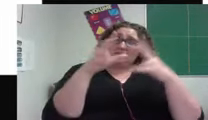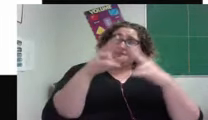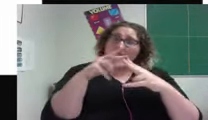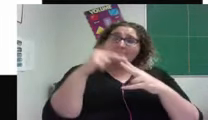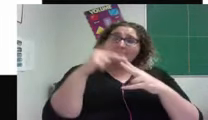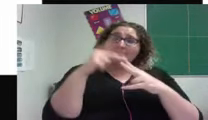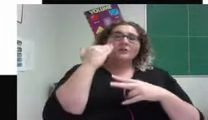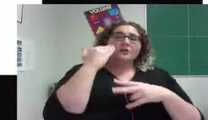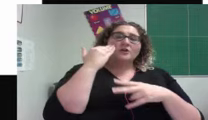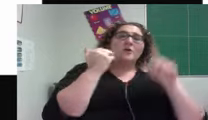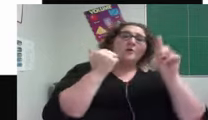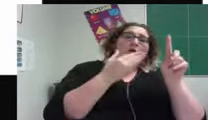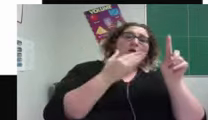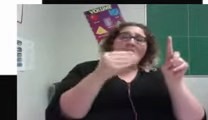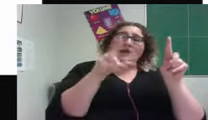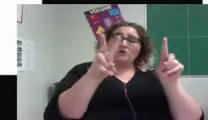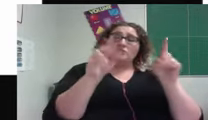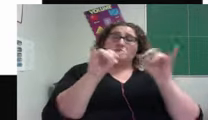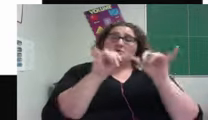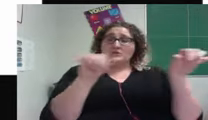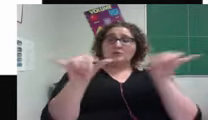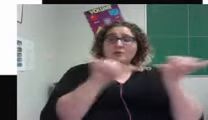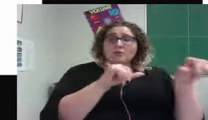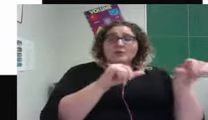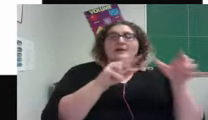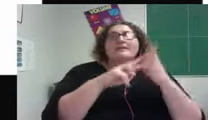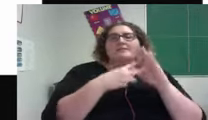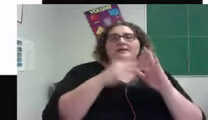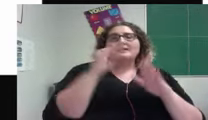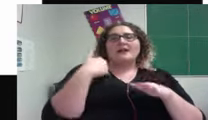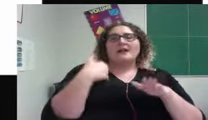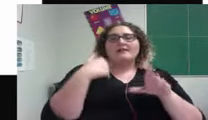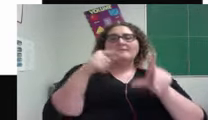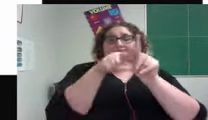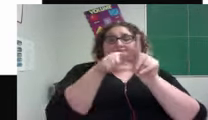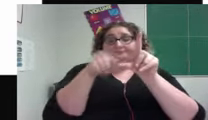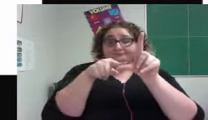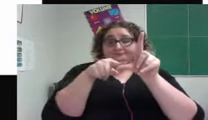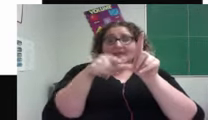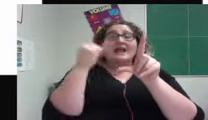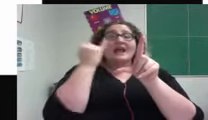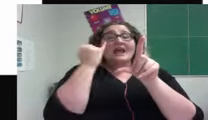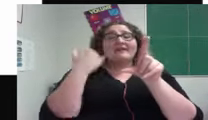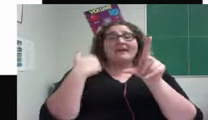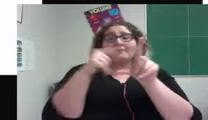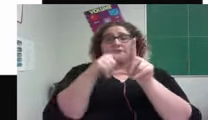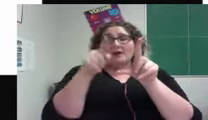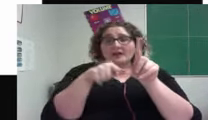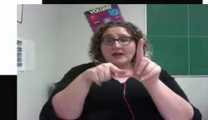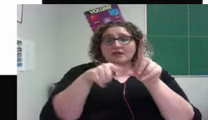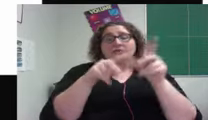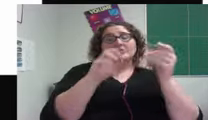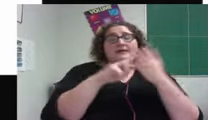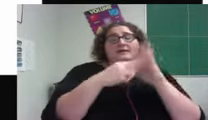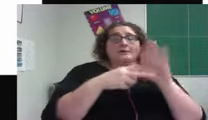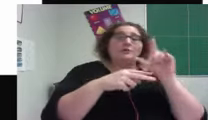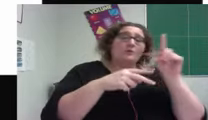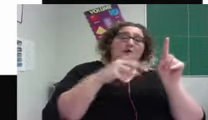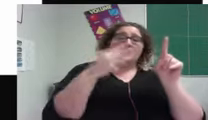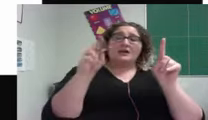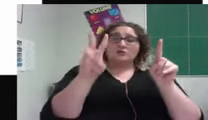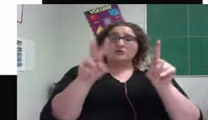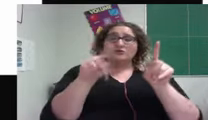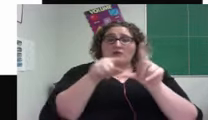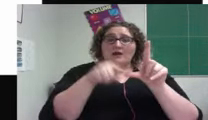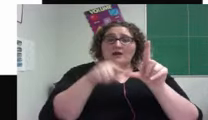form a right angle, then 1 and 2 are right angles. Well, 2 and 3 would also be a linear pair. That equals